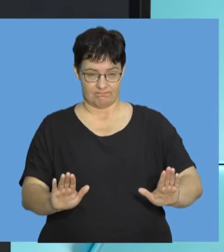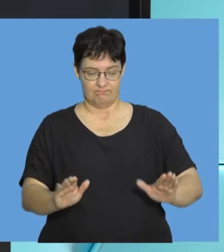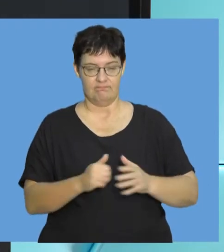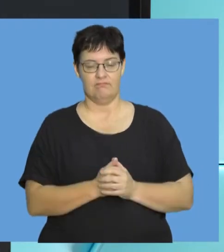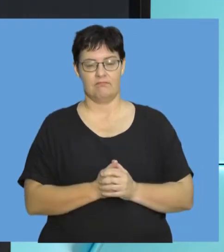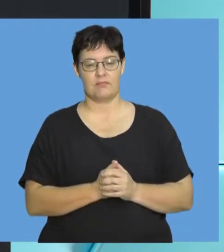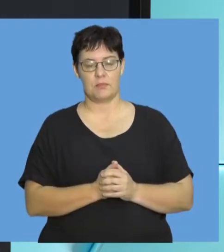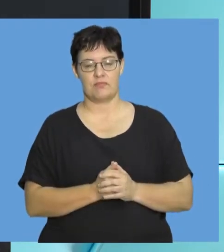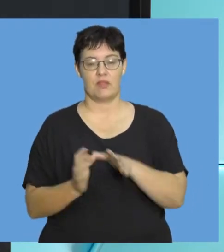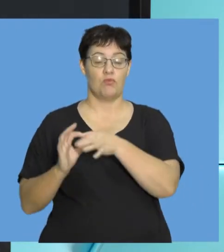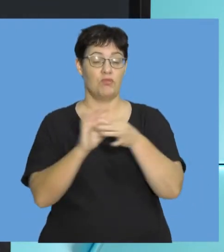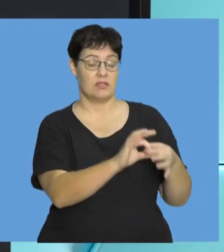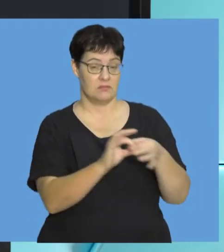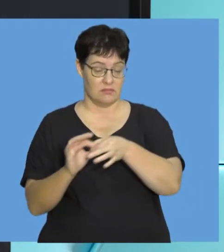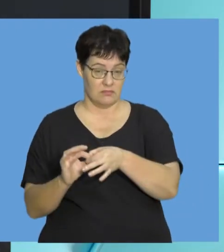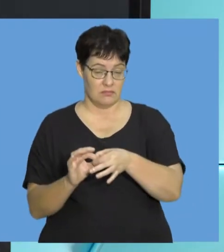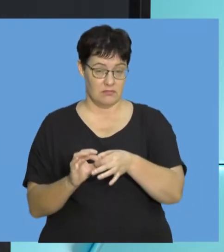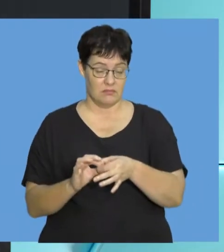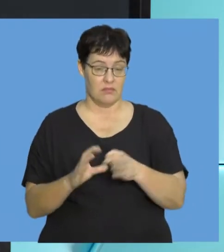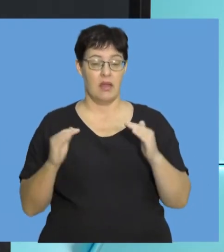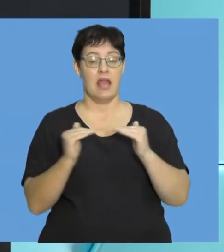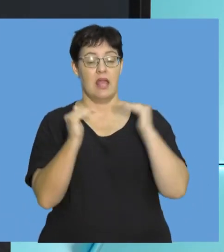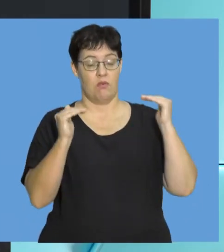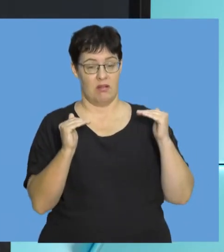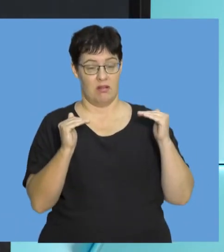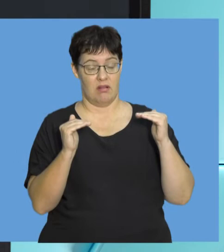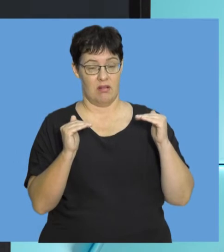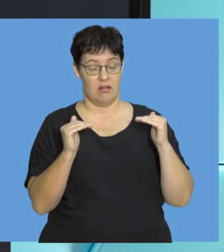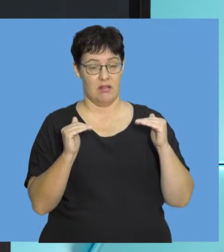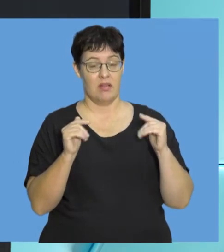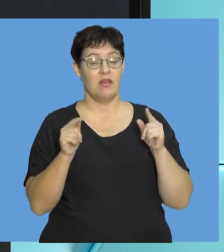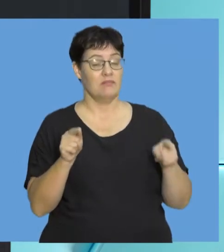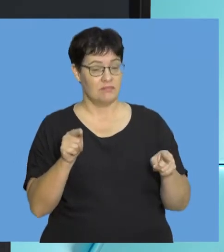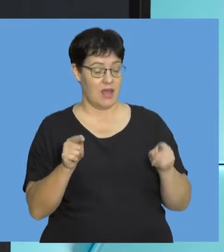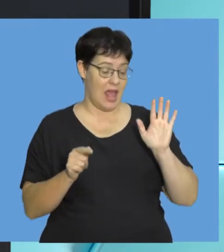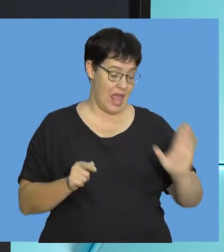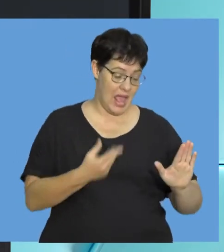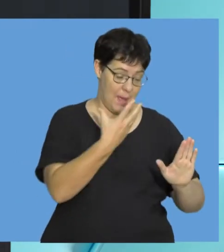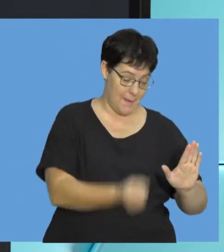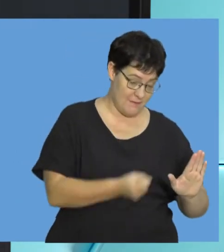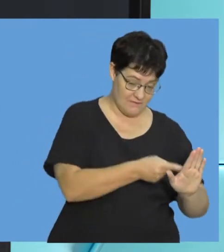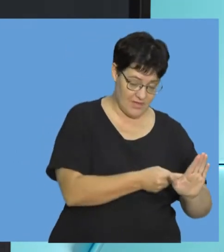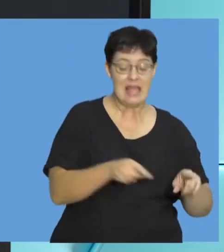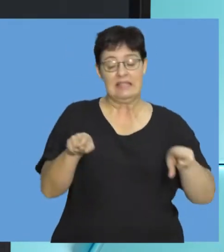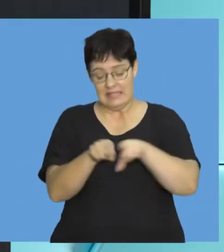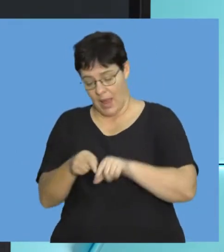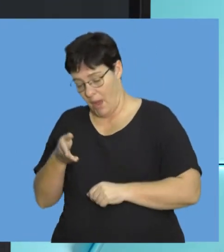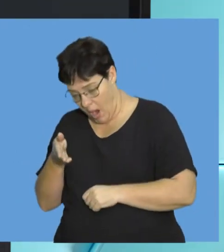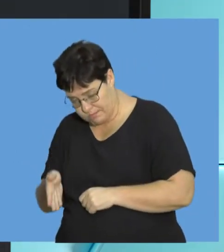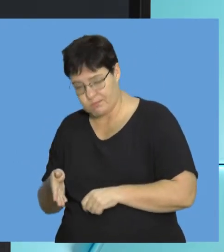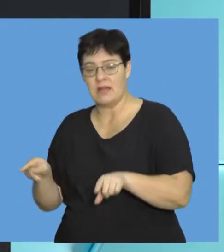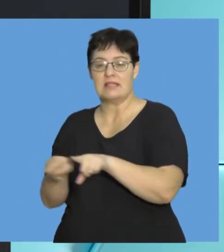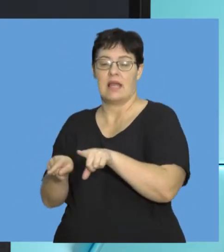things. So a relationship that has an equal sign means that what you get on the left-hand side must always